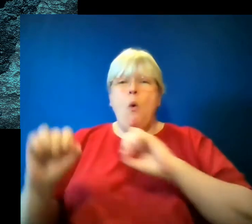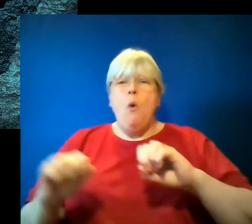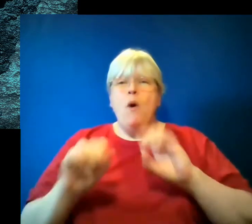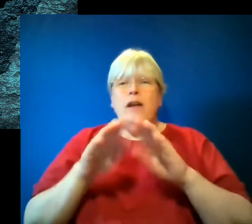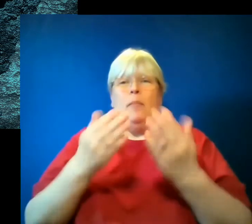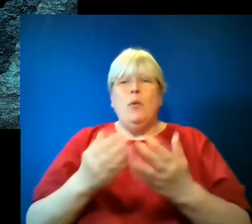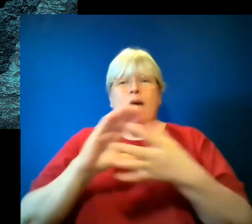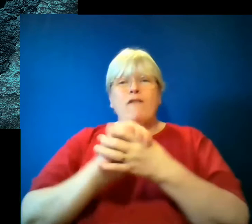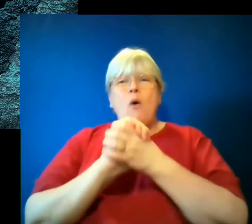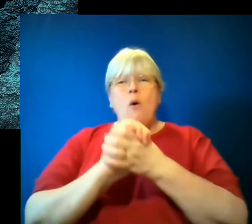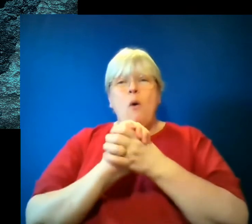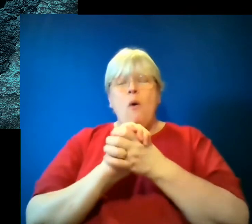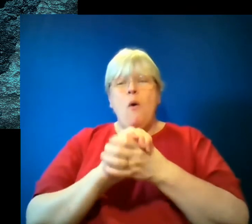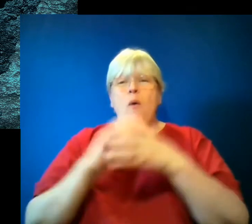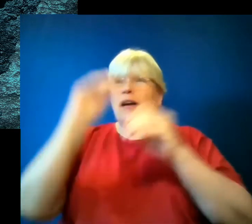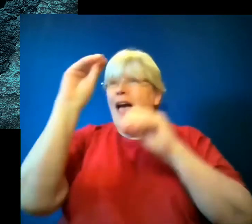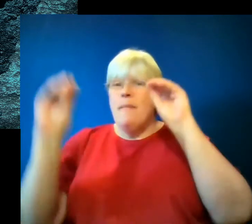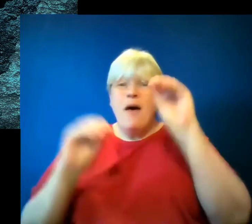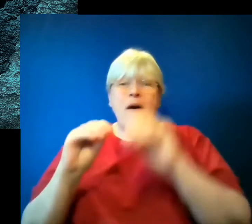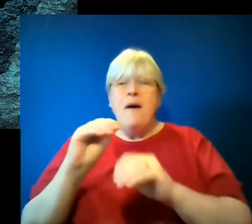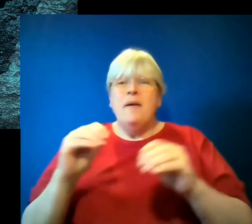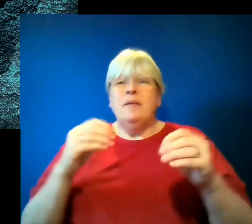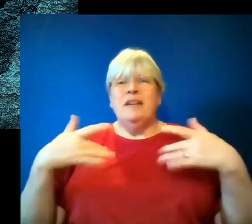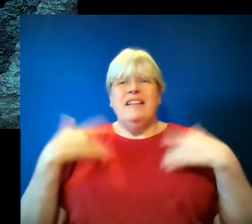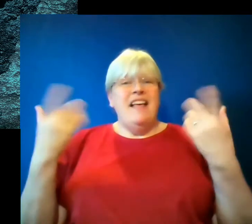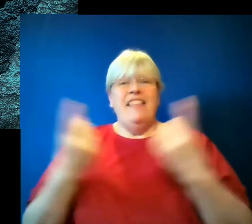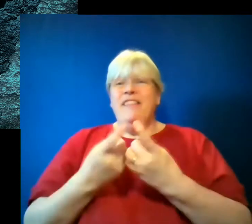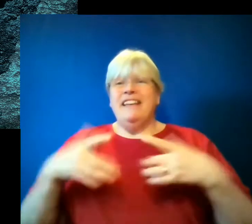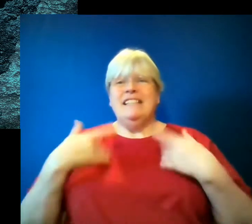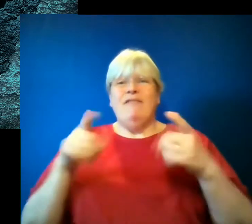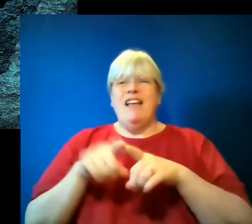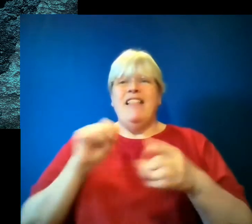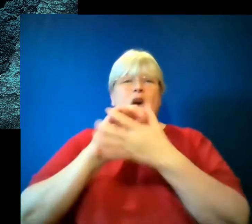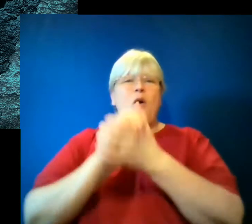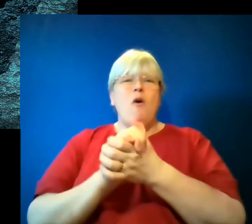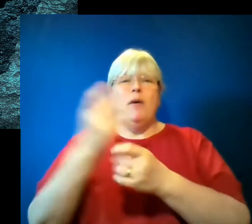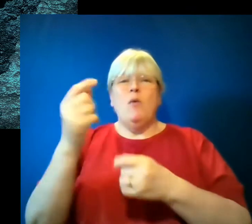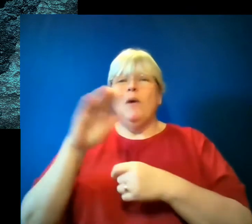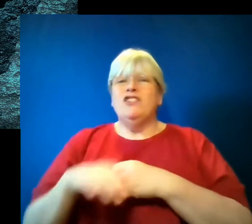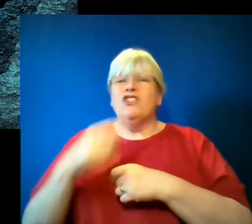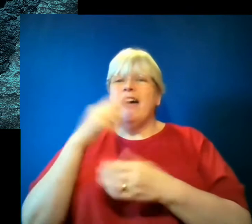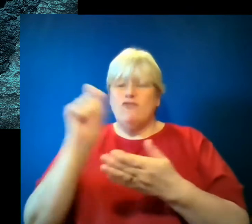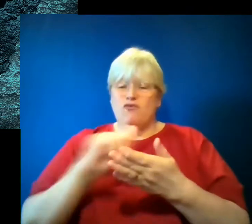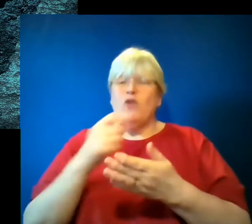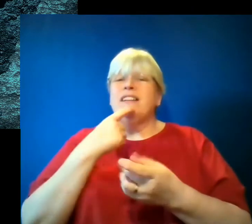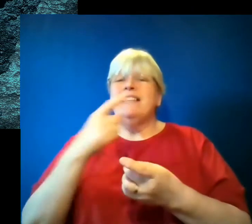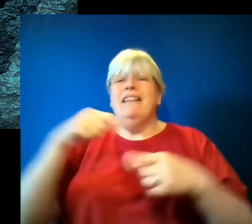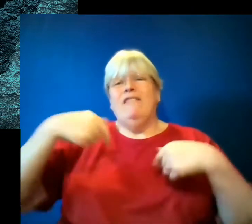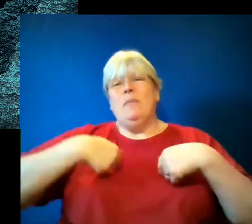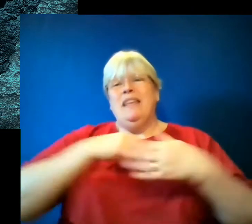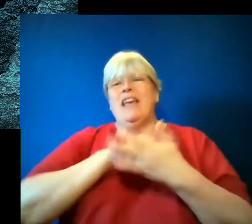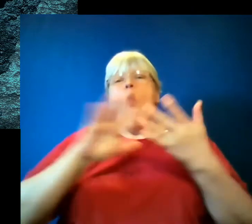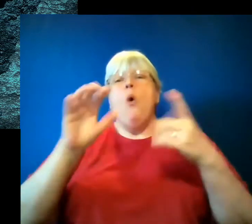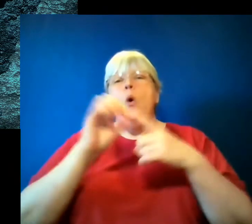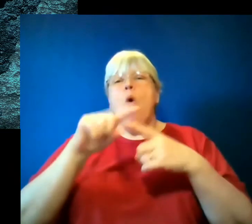what stories would be for them like hope. All these fabulous descriptions. I got a kid who wrote saying, for me, hope is like a firework. And